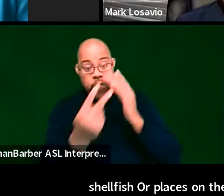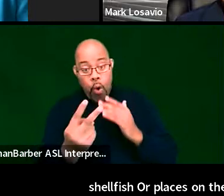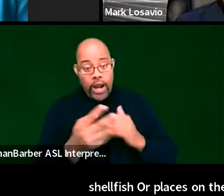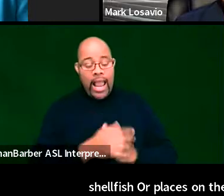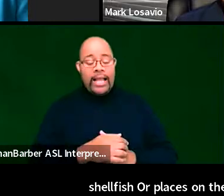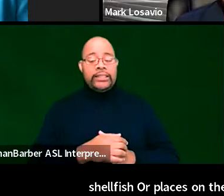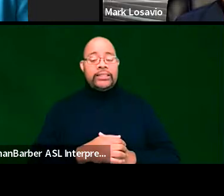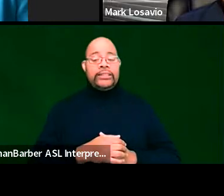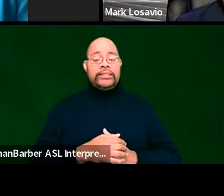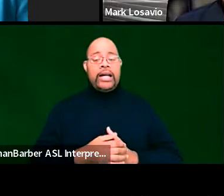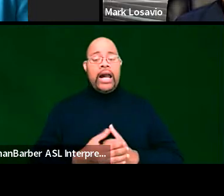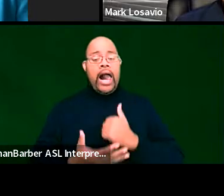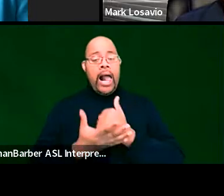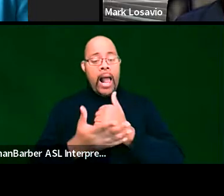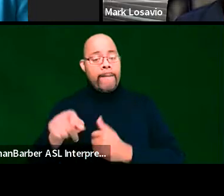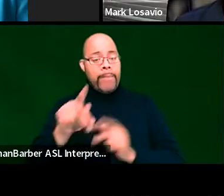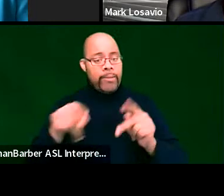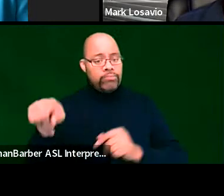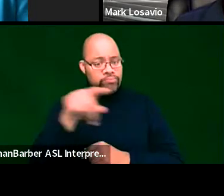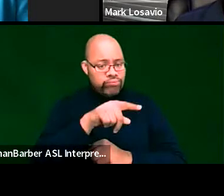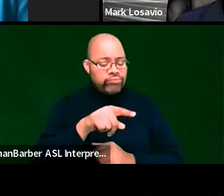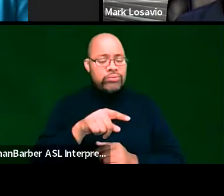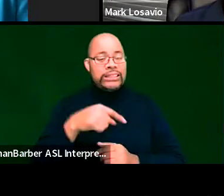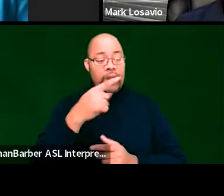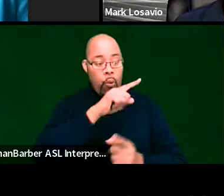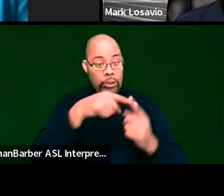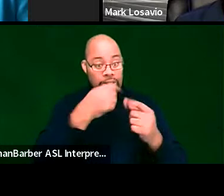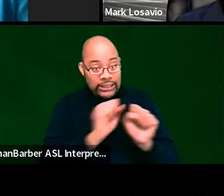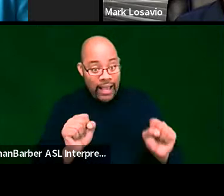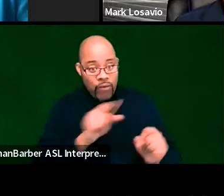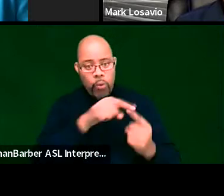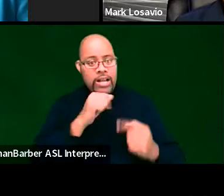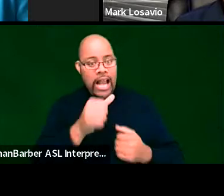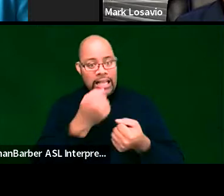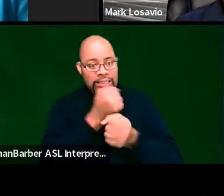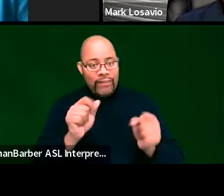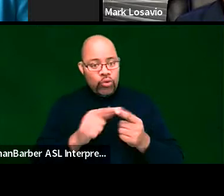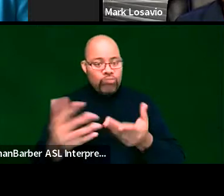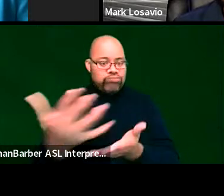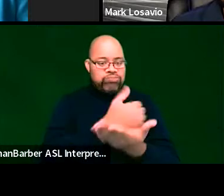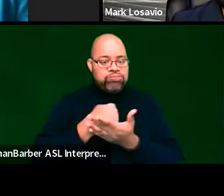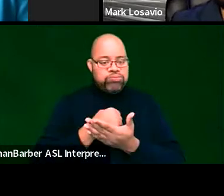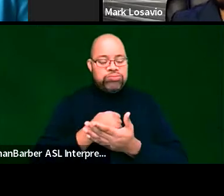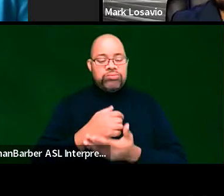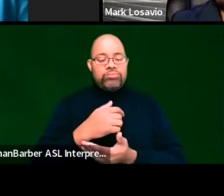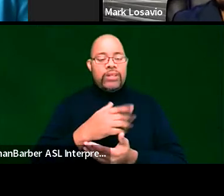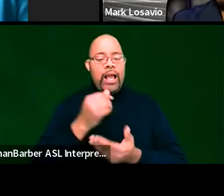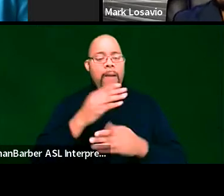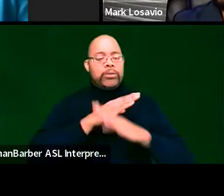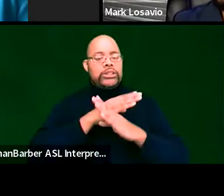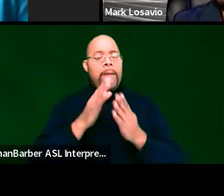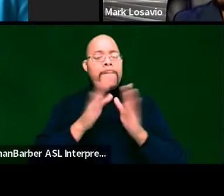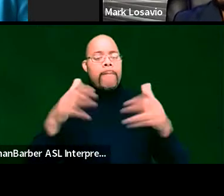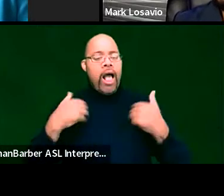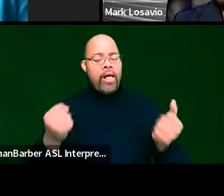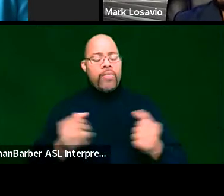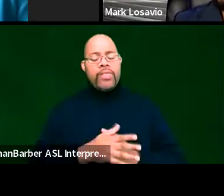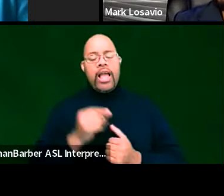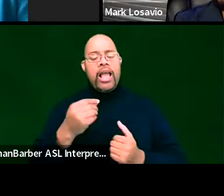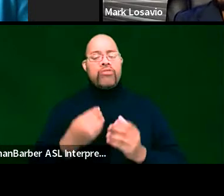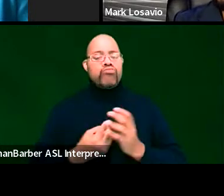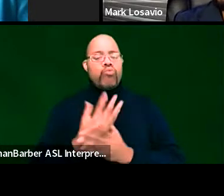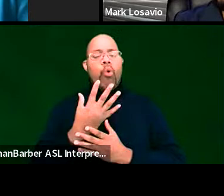going into actually telling people when it's safe and when it's not safe to harvest, and it's protecting public health and it's